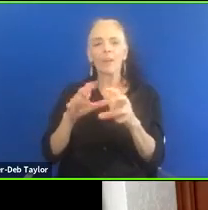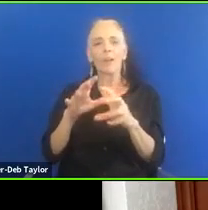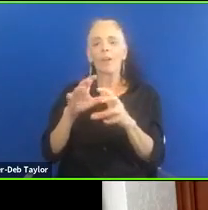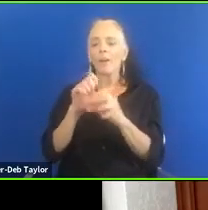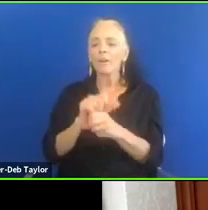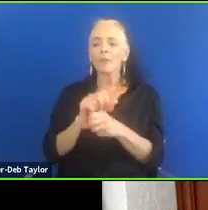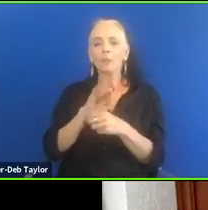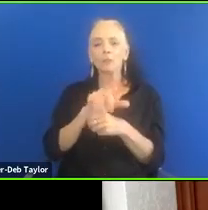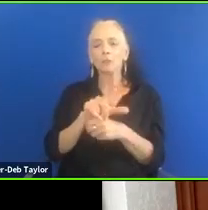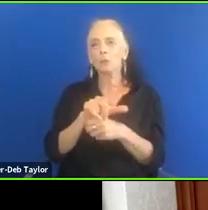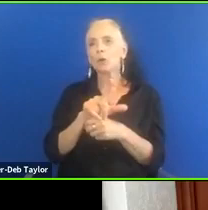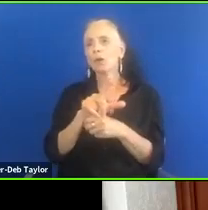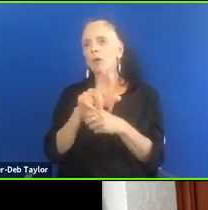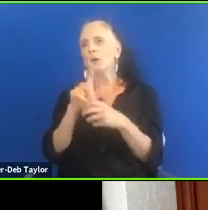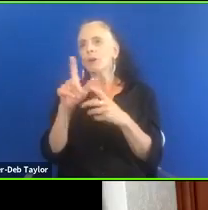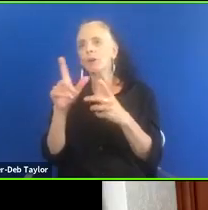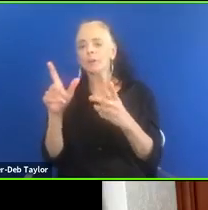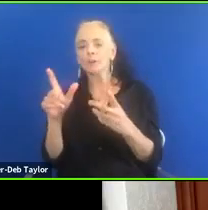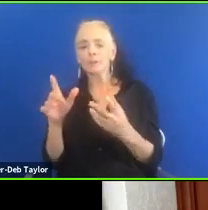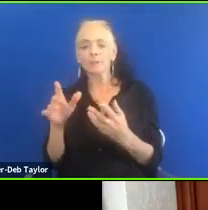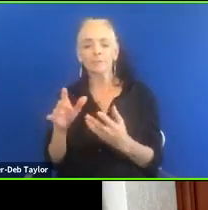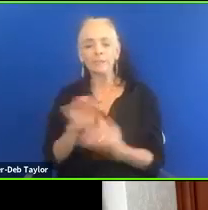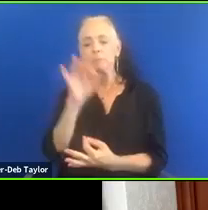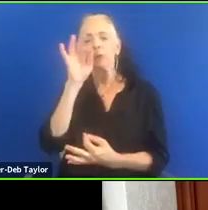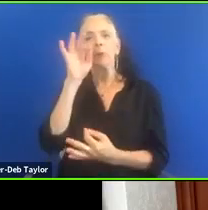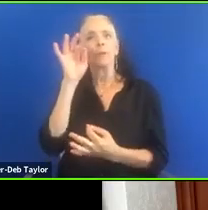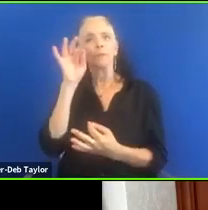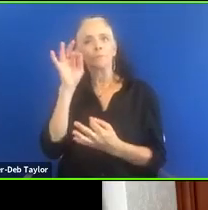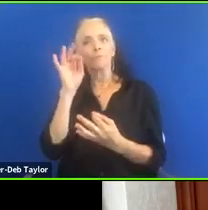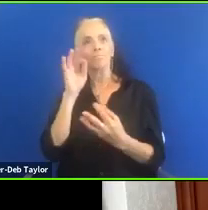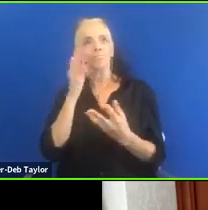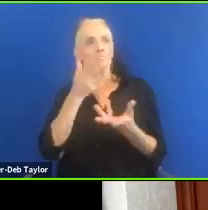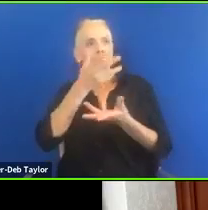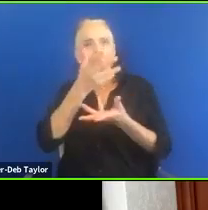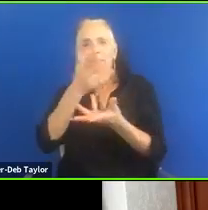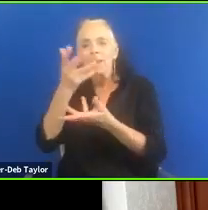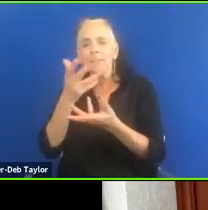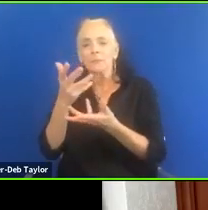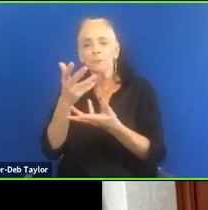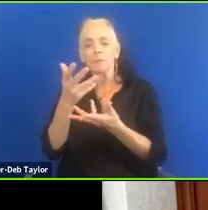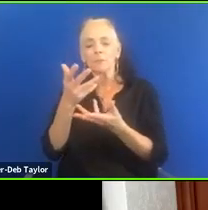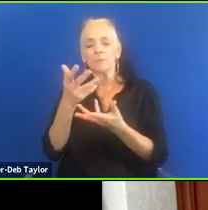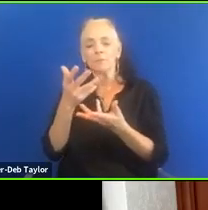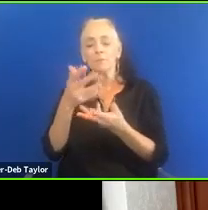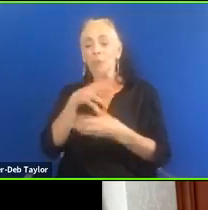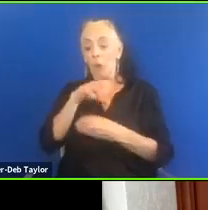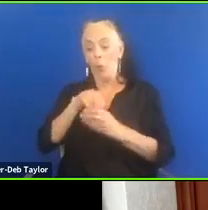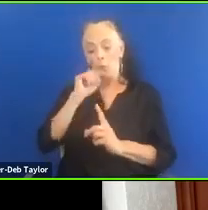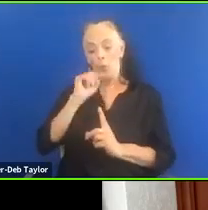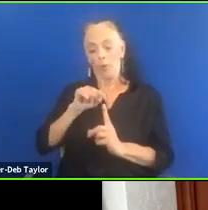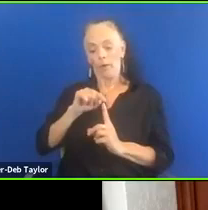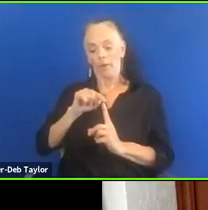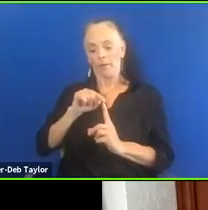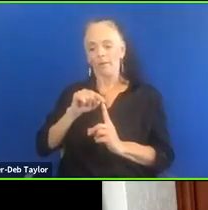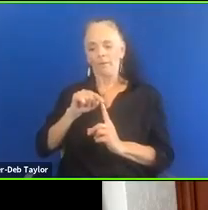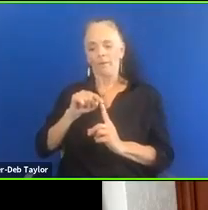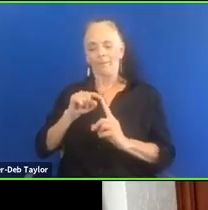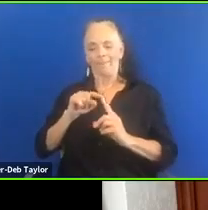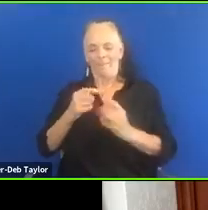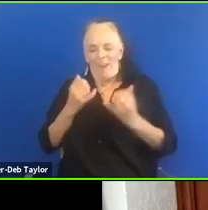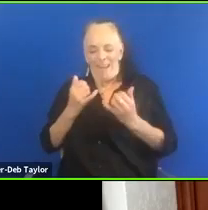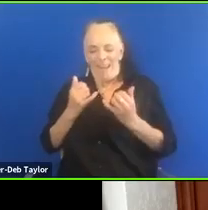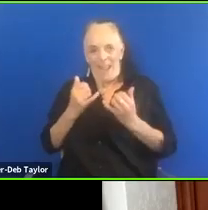spiritful engagement. But one of those ways to me is in how we self-organize to meet our needs right now as